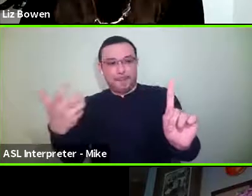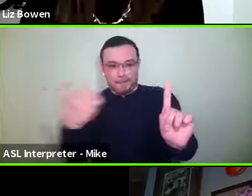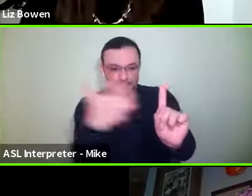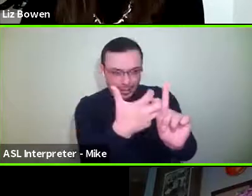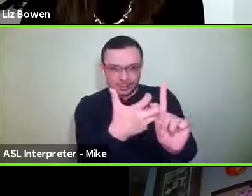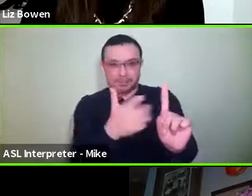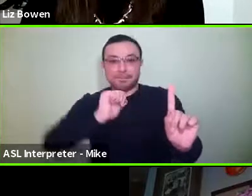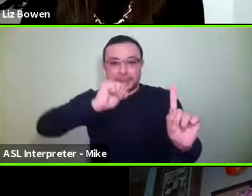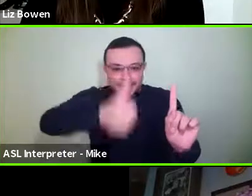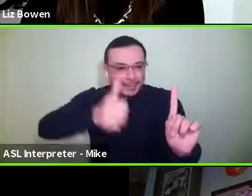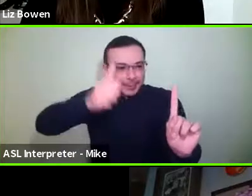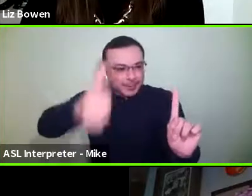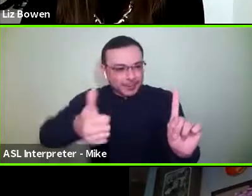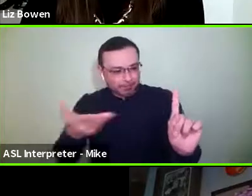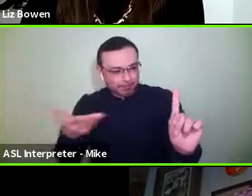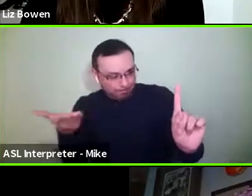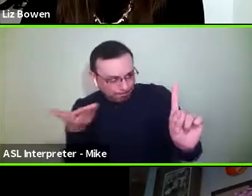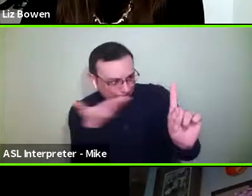who